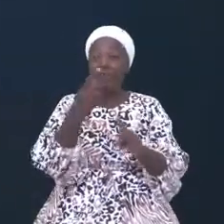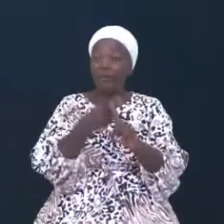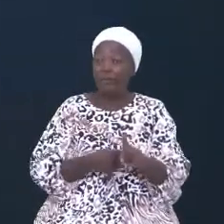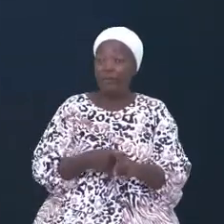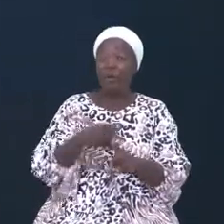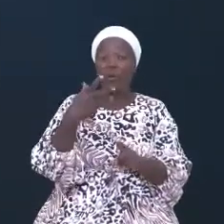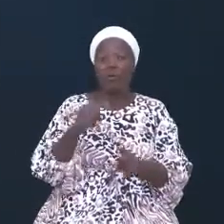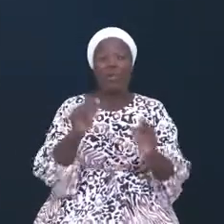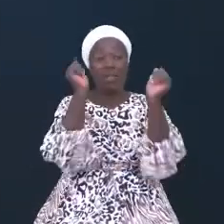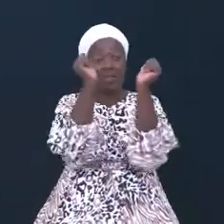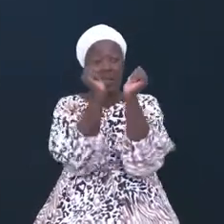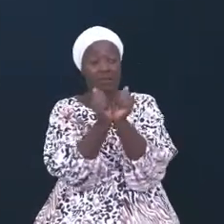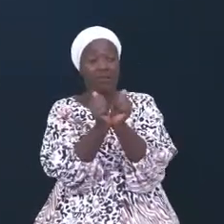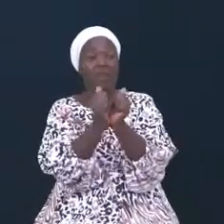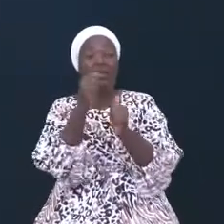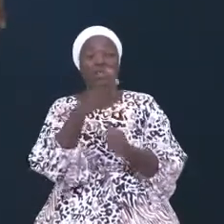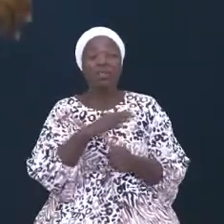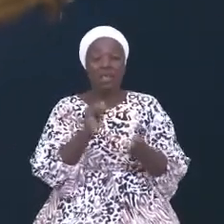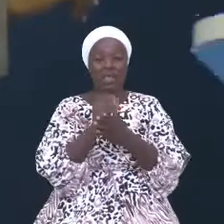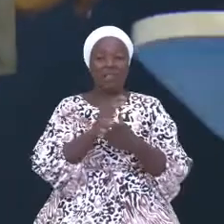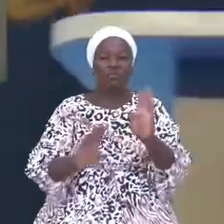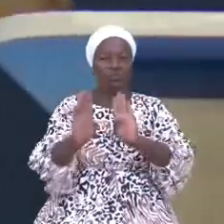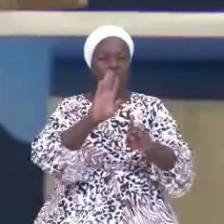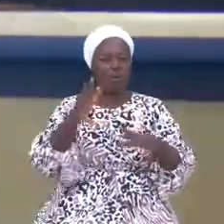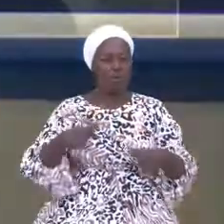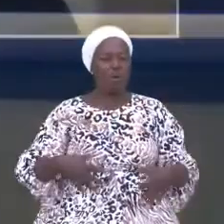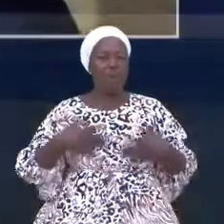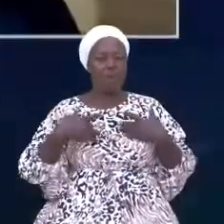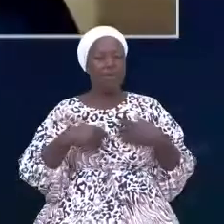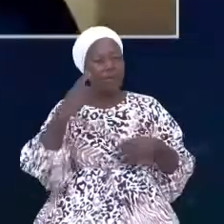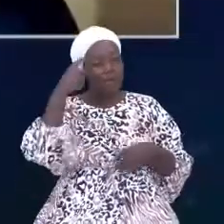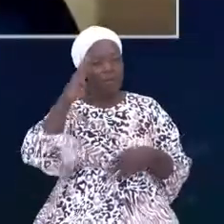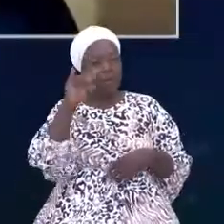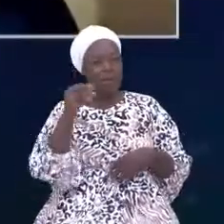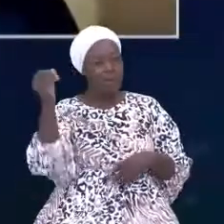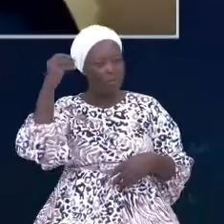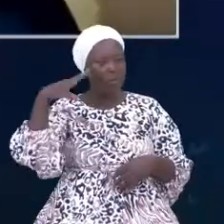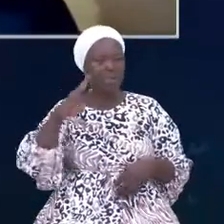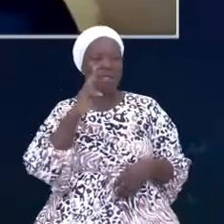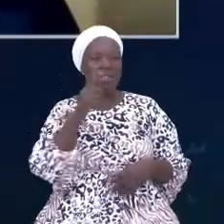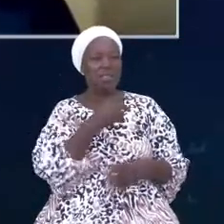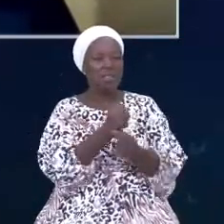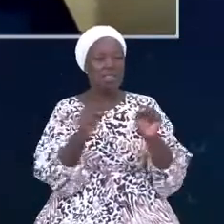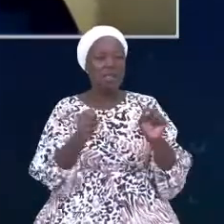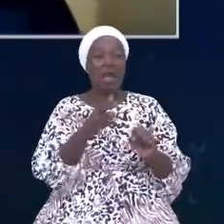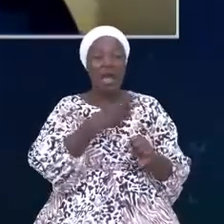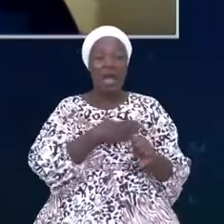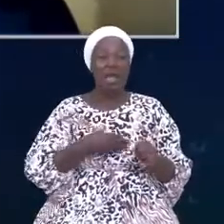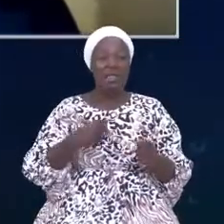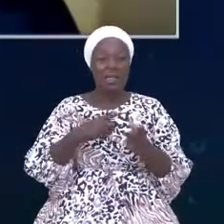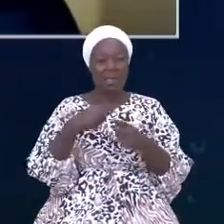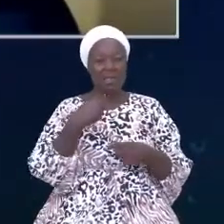the slavery tormenting your life. For by grace are you saved. And